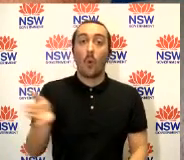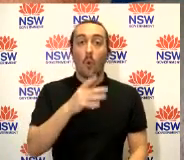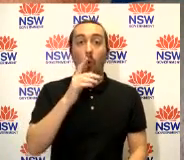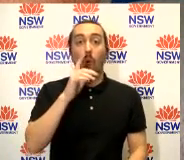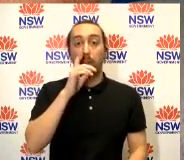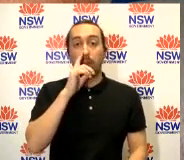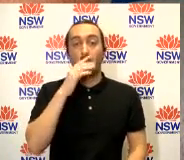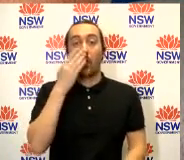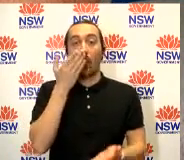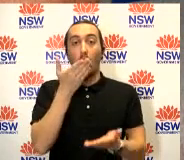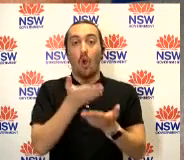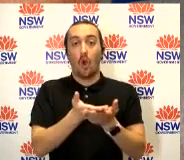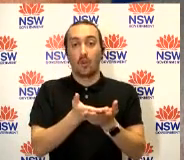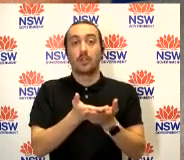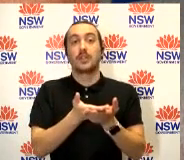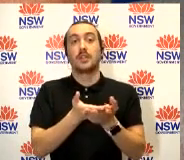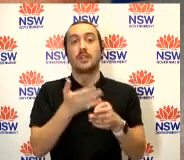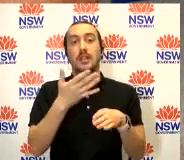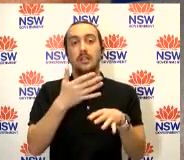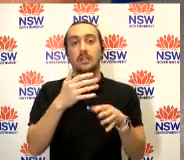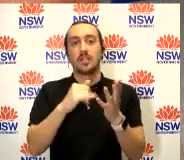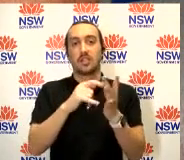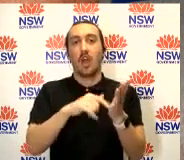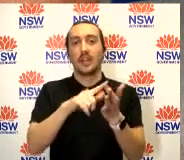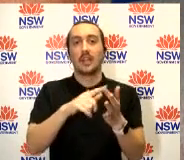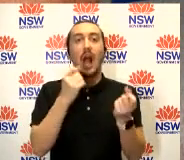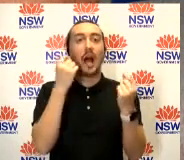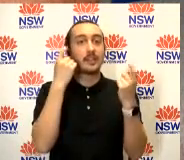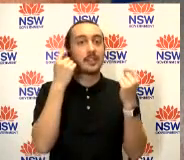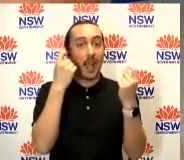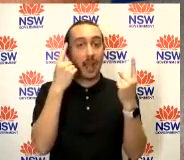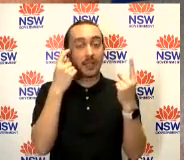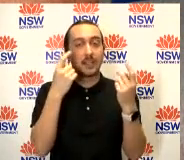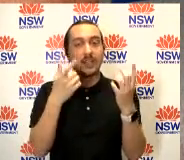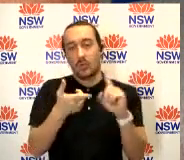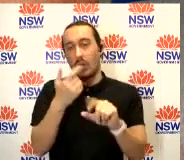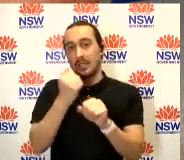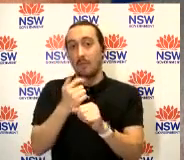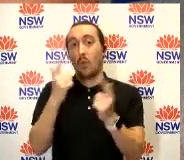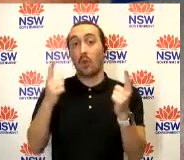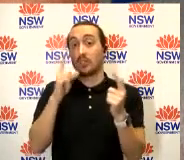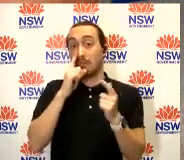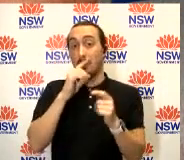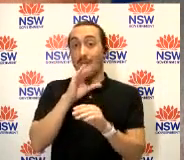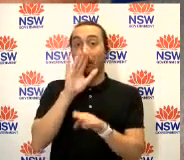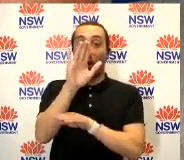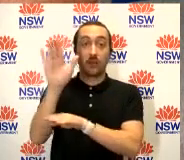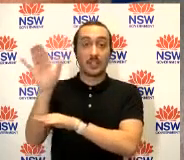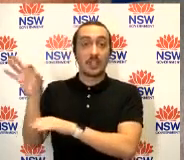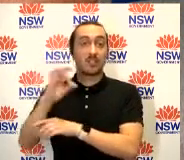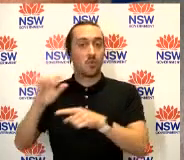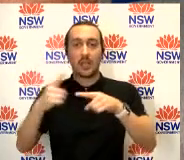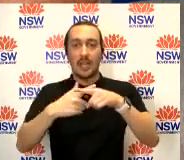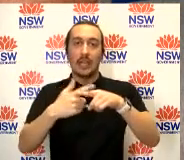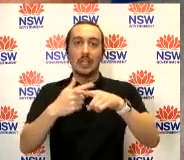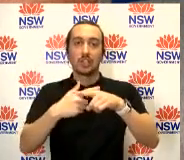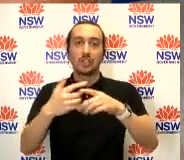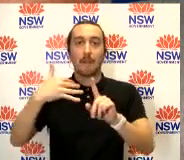of non-English speaking background people working in the industry, or what we call these days culturally